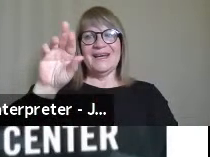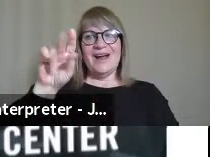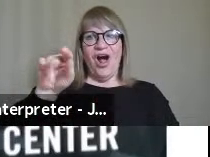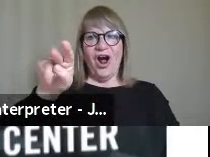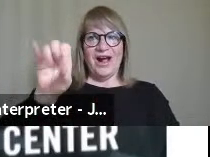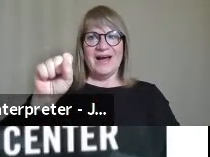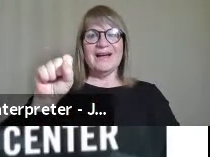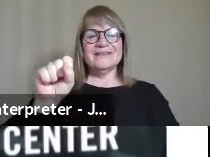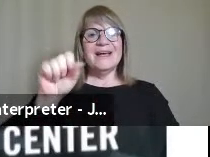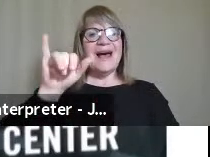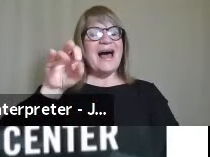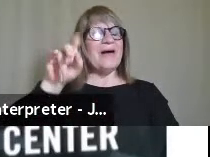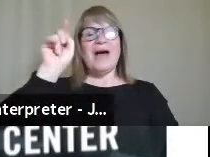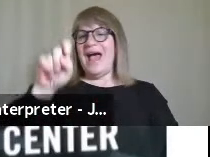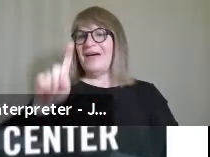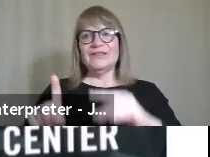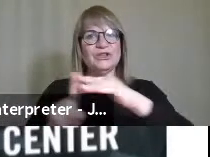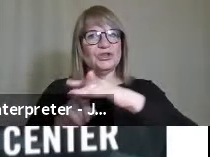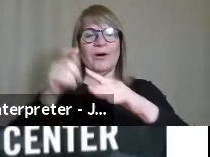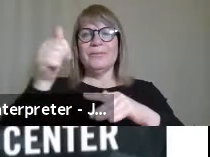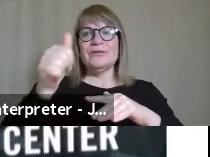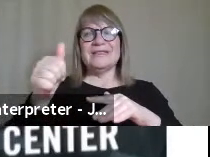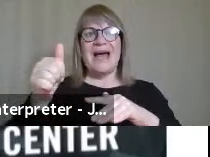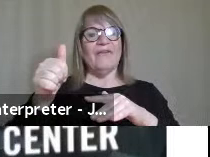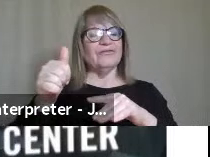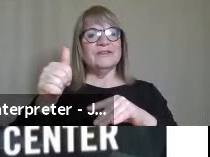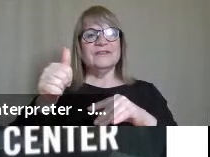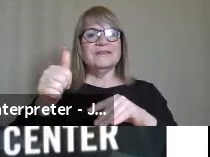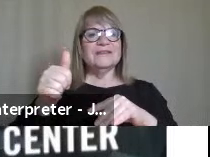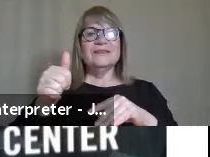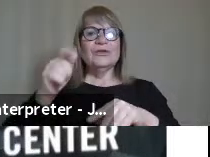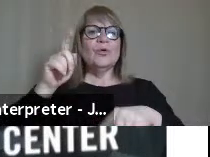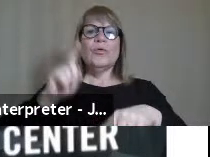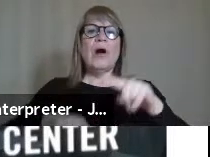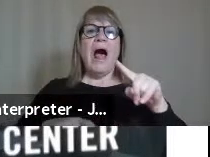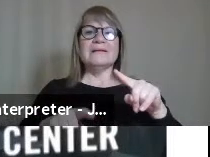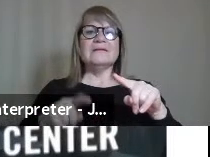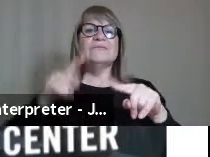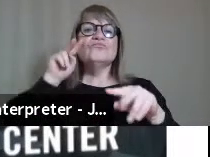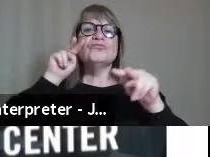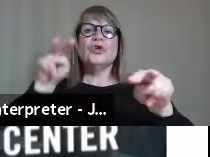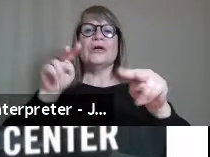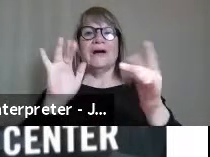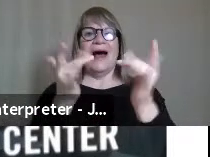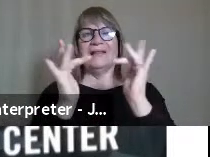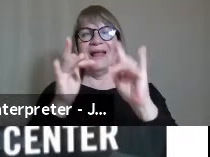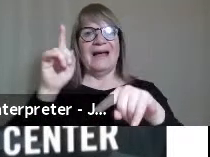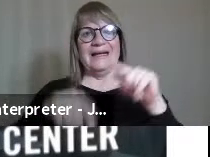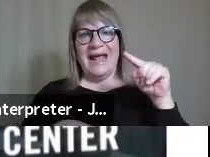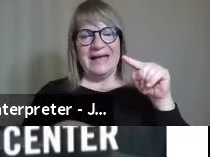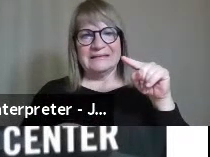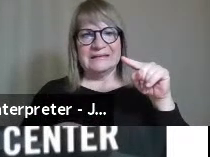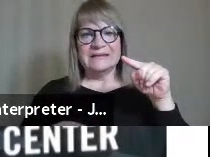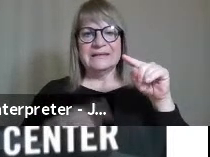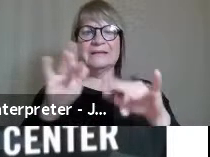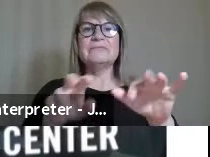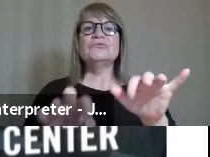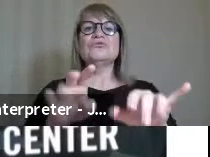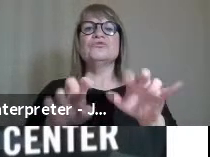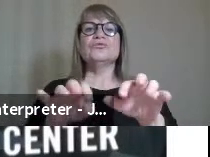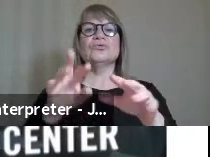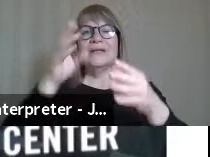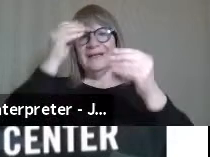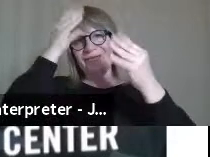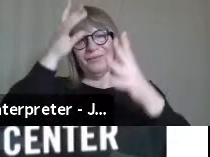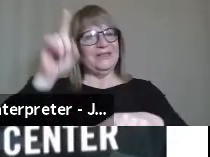accessed in person so we recruited an incredible team in this image you can see a group of about high